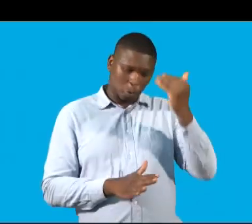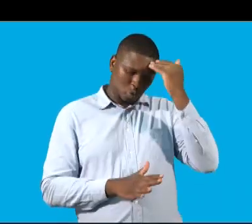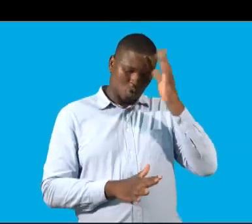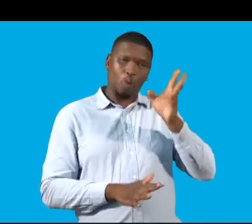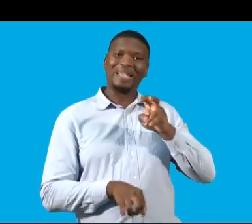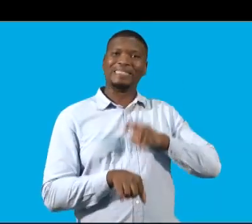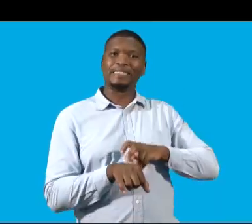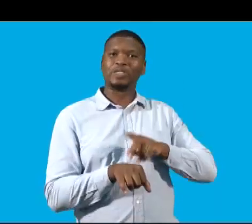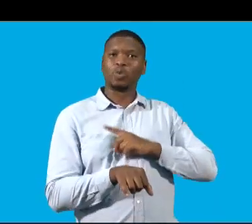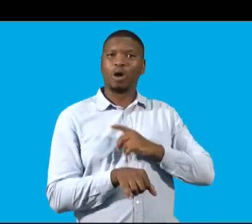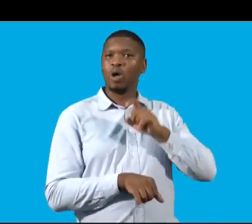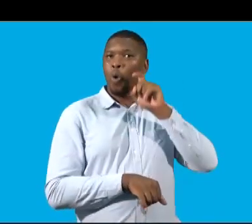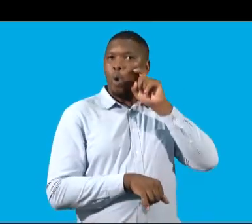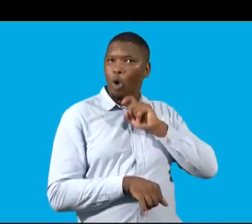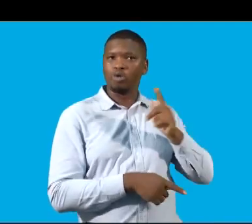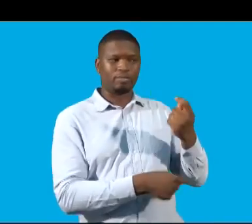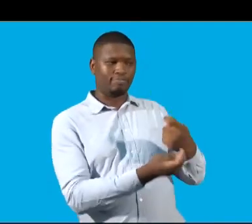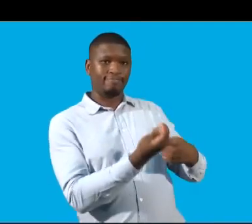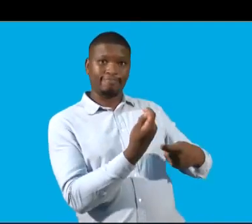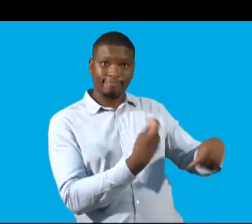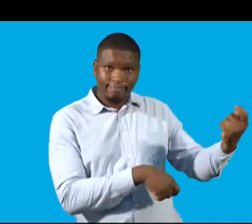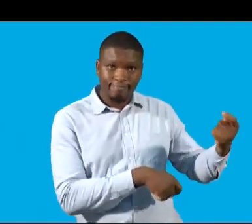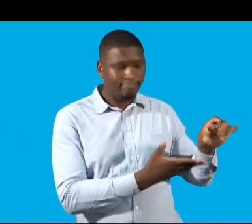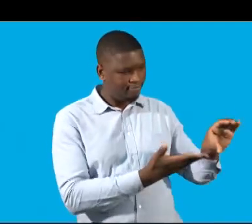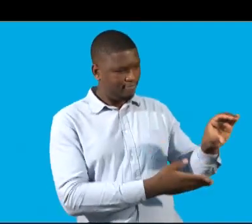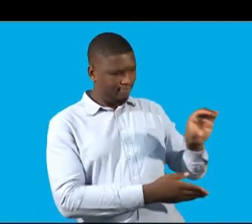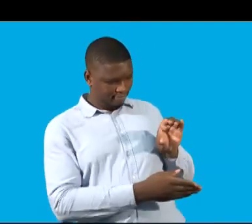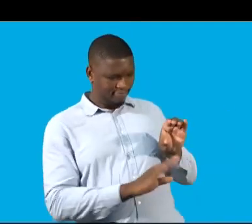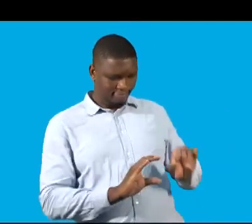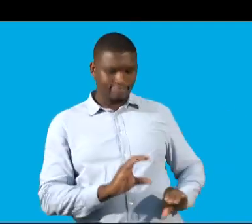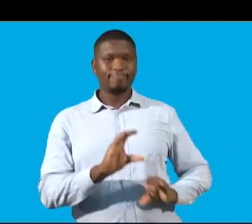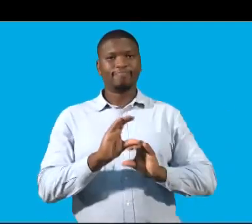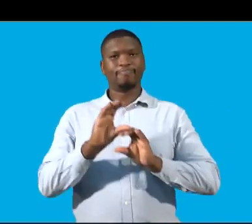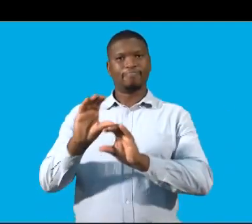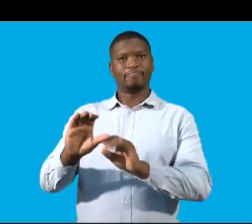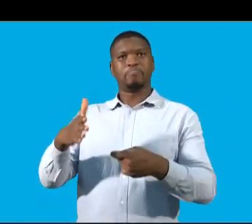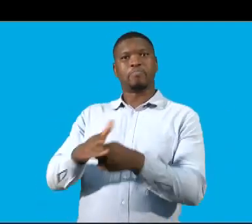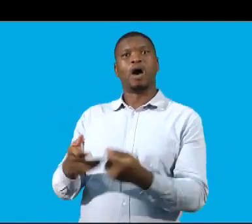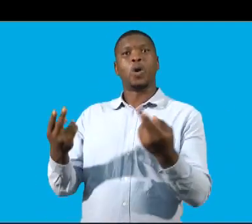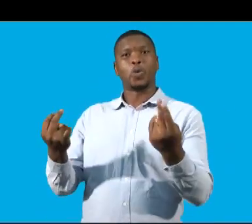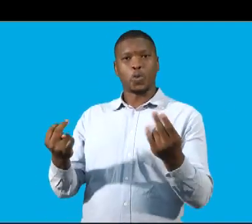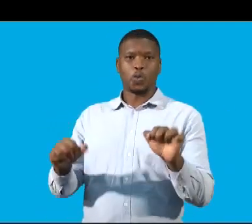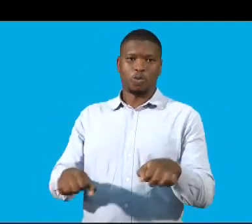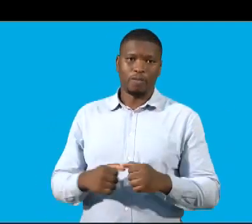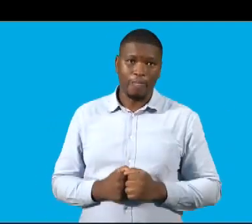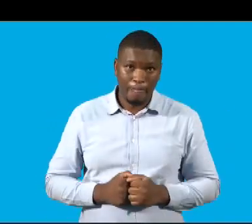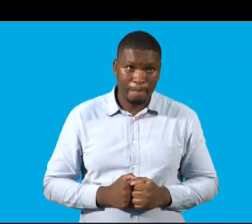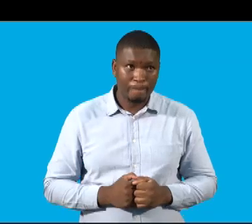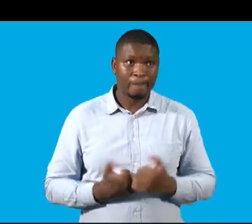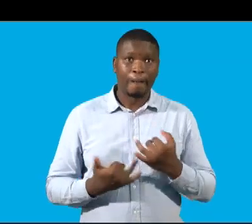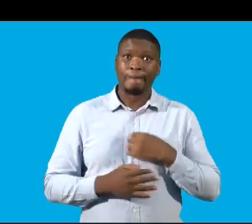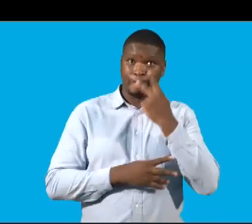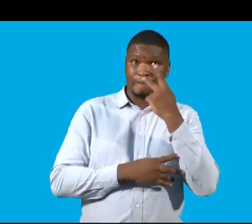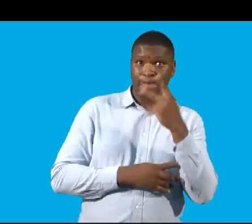is how much he will need, as he will combine it with the book value of the old truck and then go and get that new